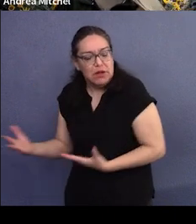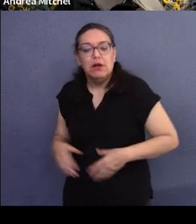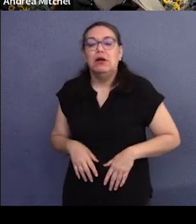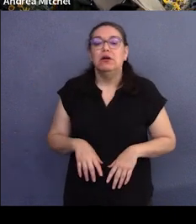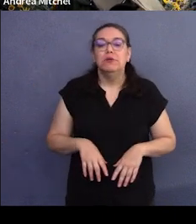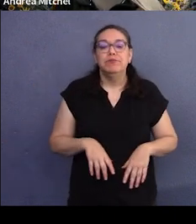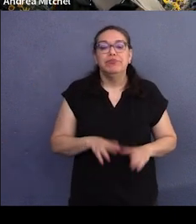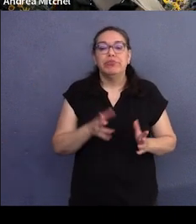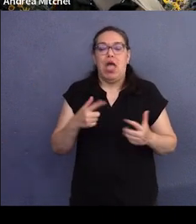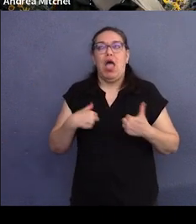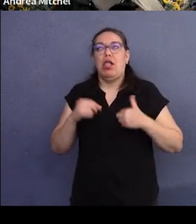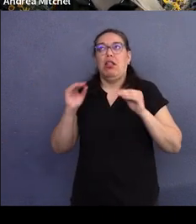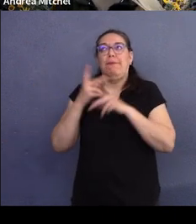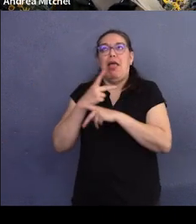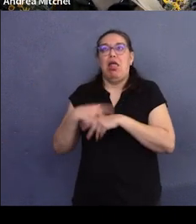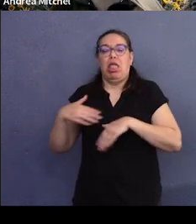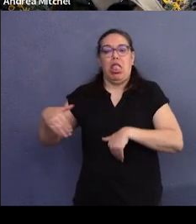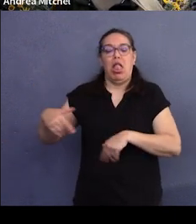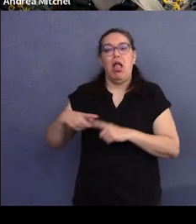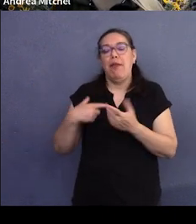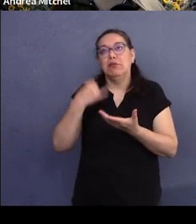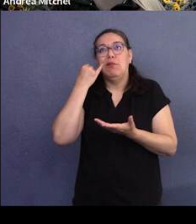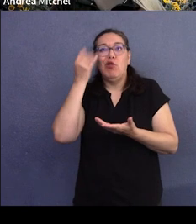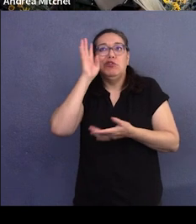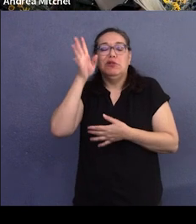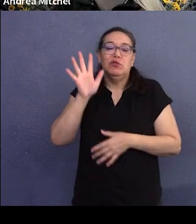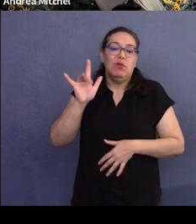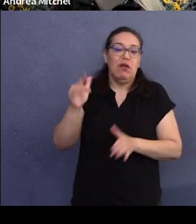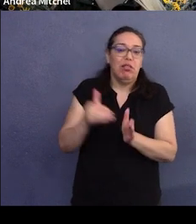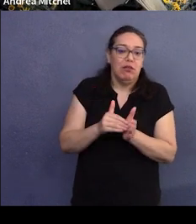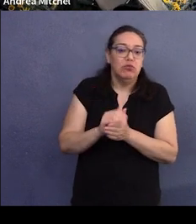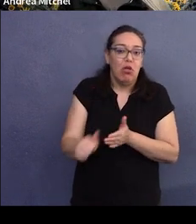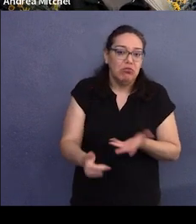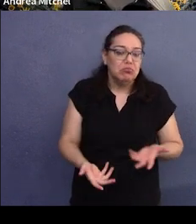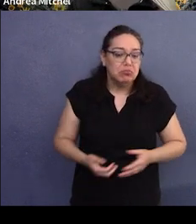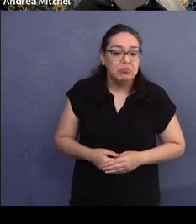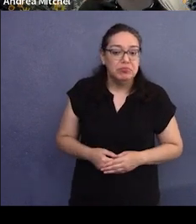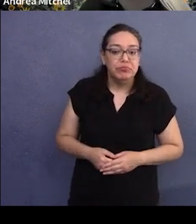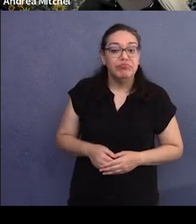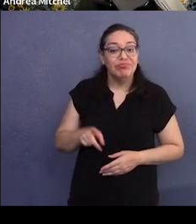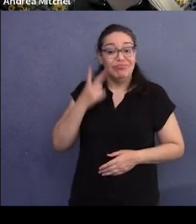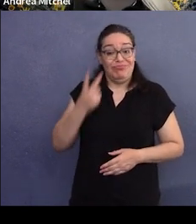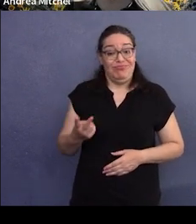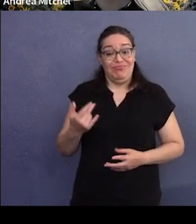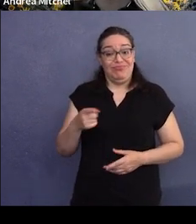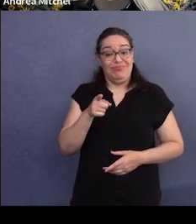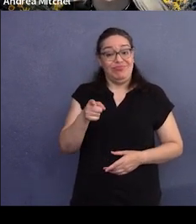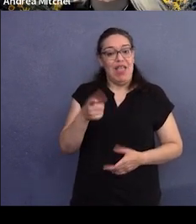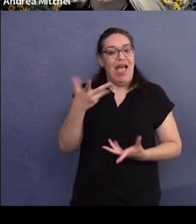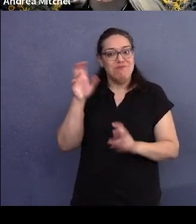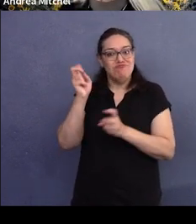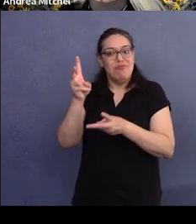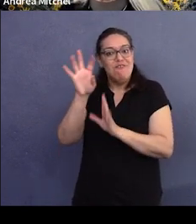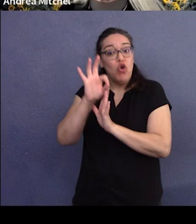I didn't do the math here, but let's say it's $25,000. Okay. And you'll see here, I put a formula, so